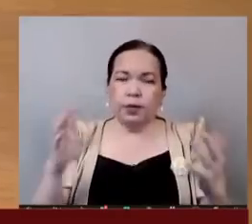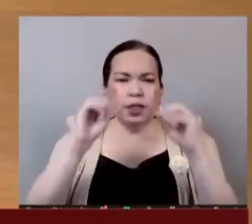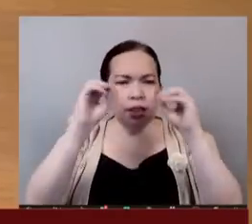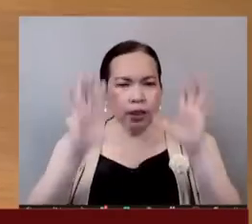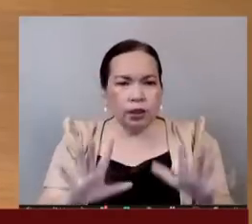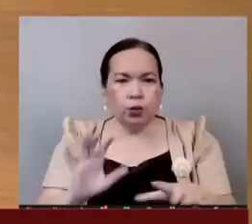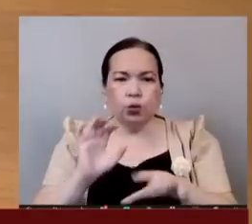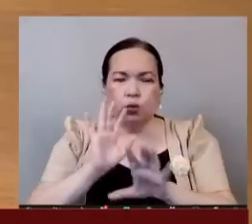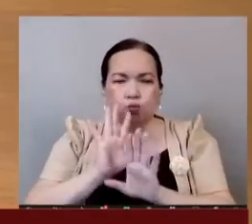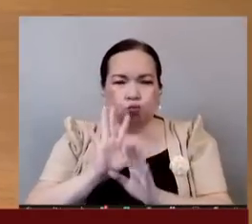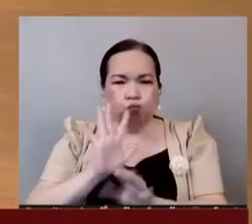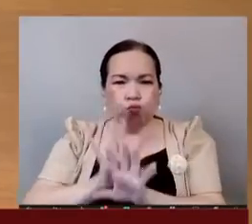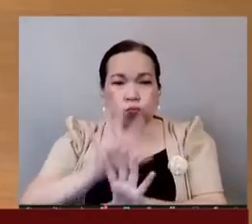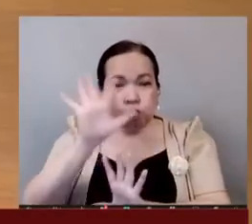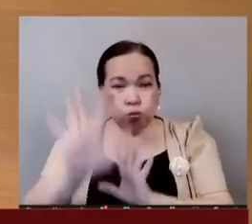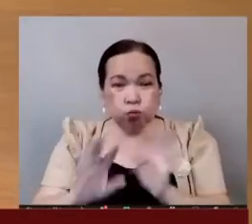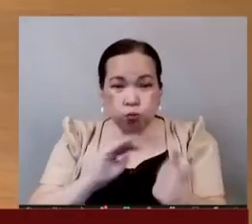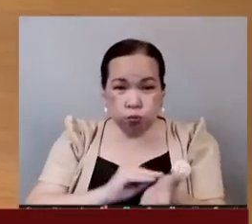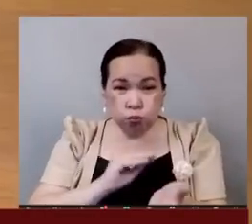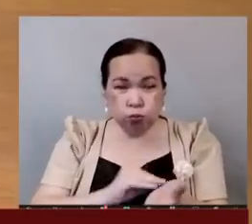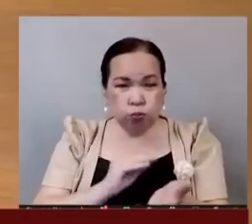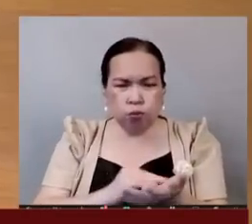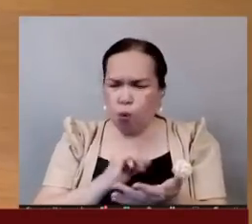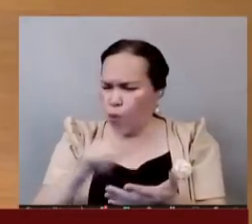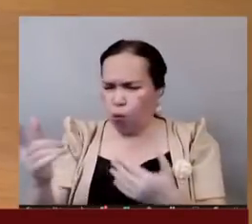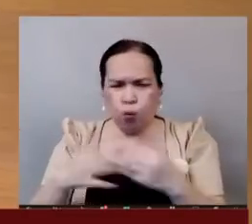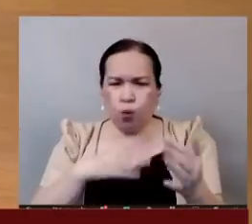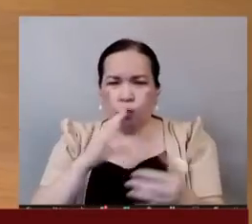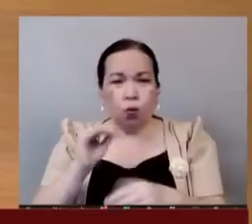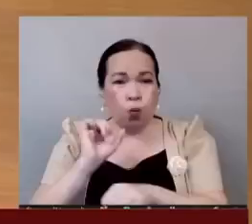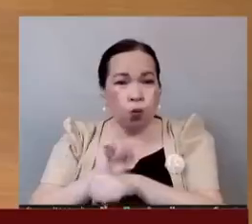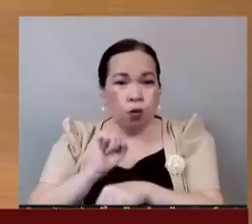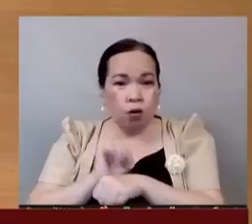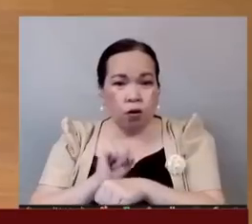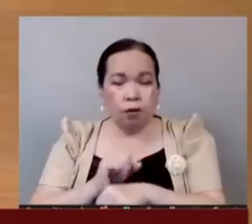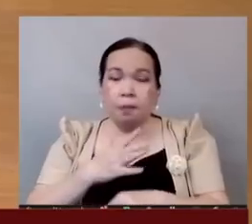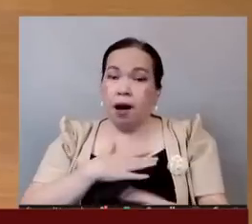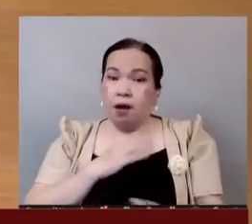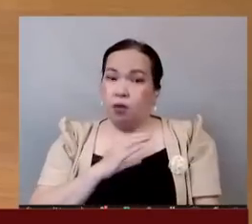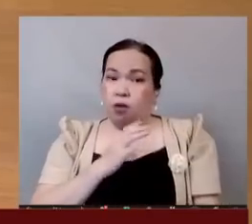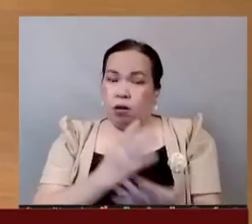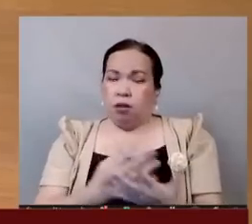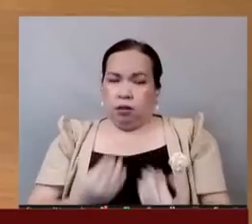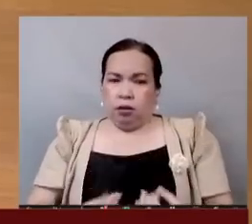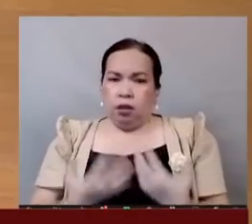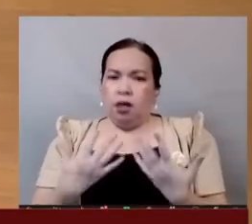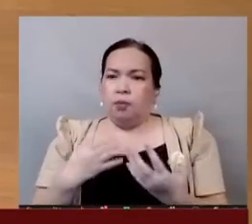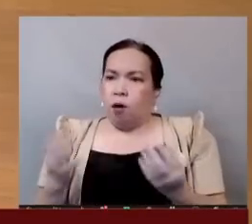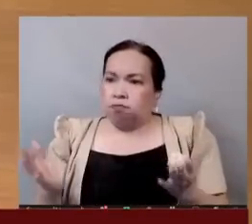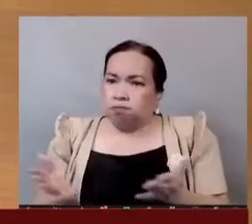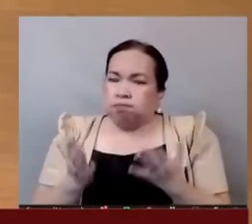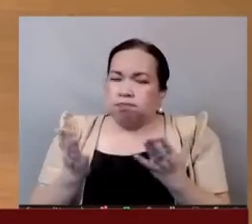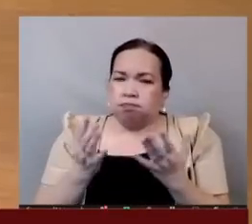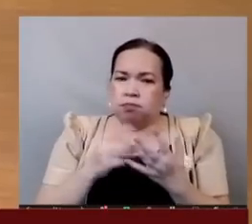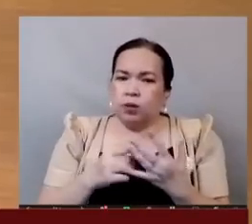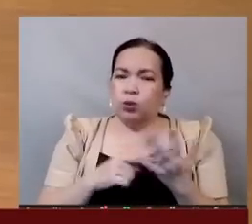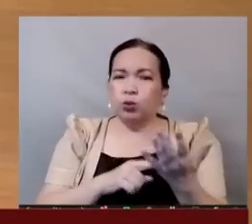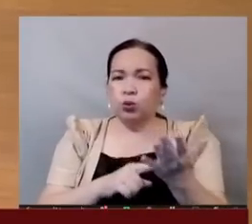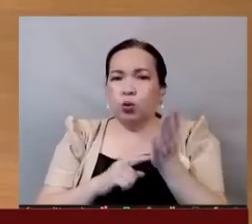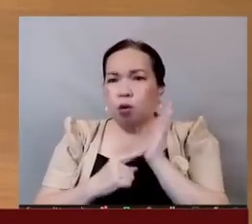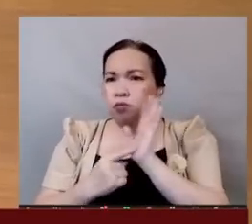employees. That confidence has been further buoyed by the demonstration of love for the